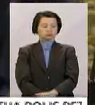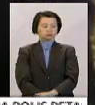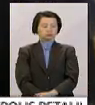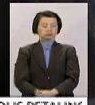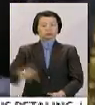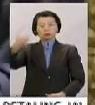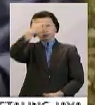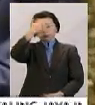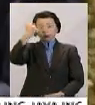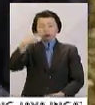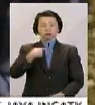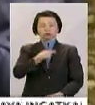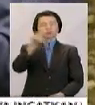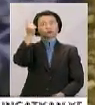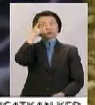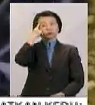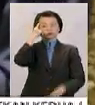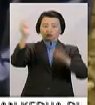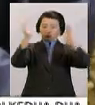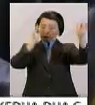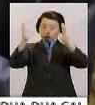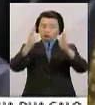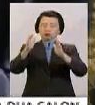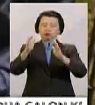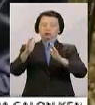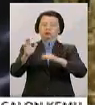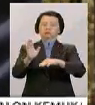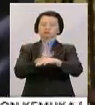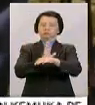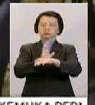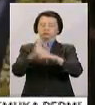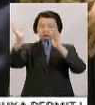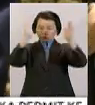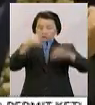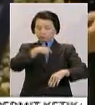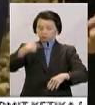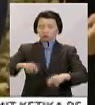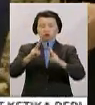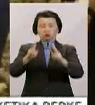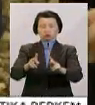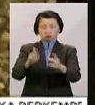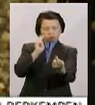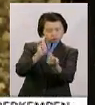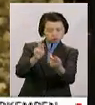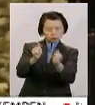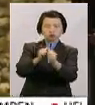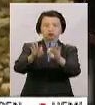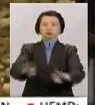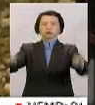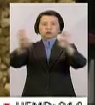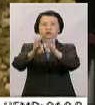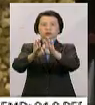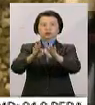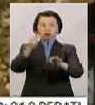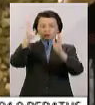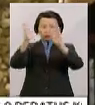Because we think Malaysian-China relationship is so strategically important, and we think Malaysia, so many small